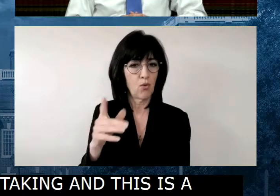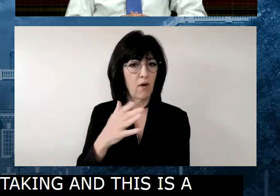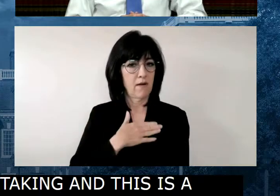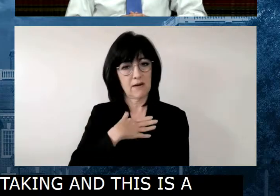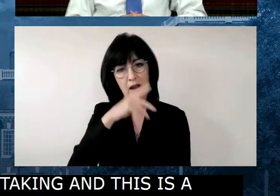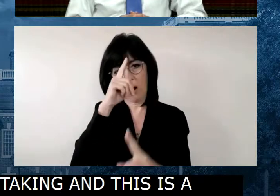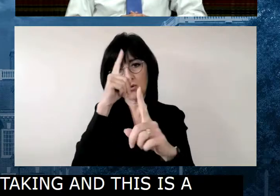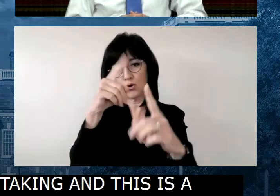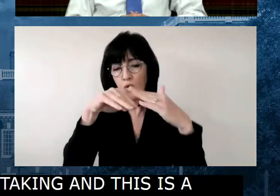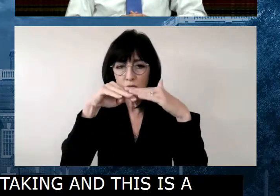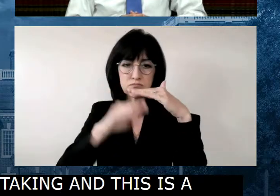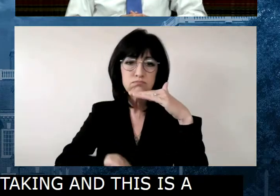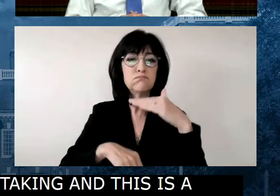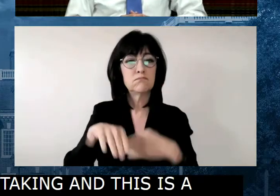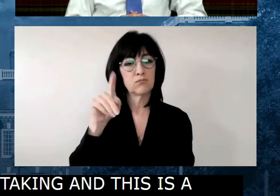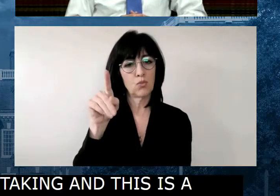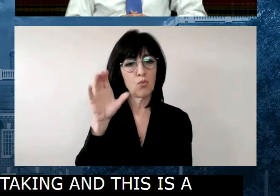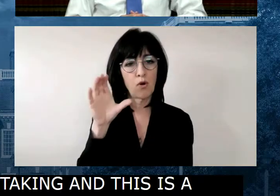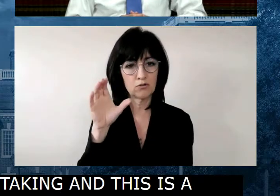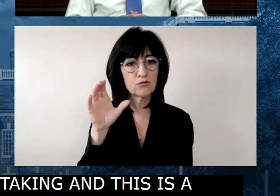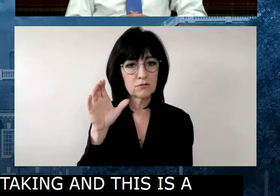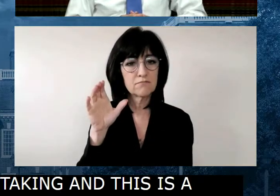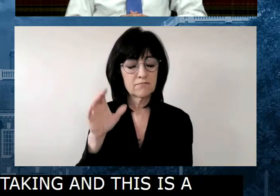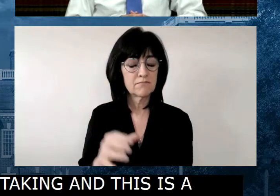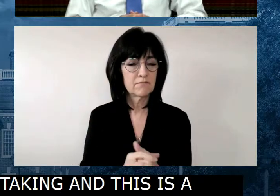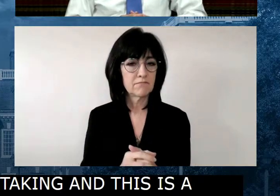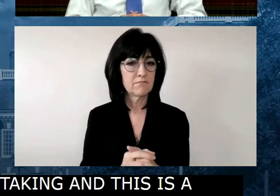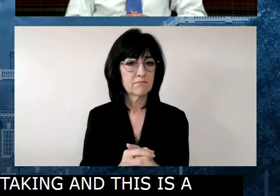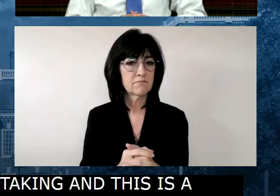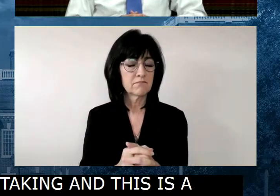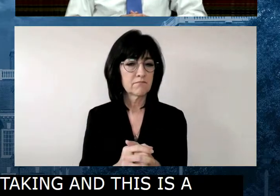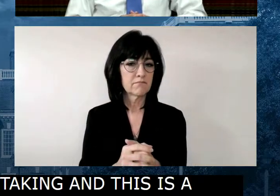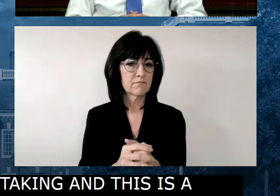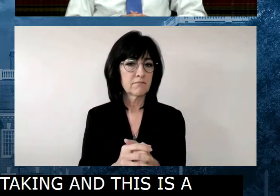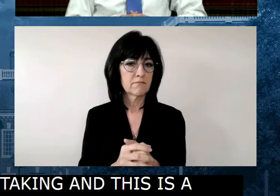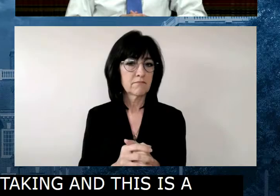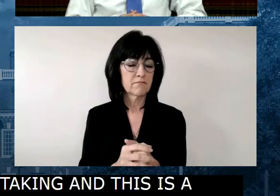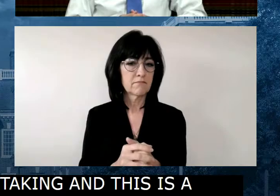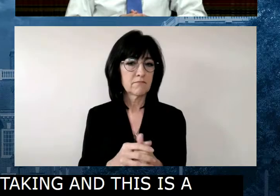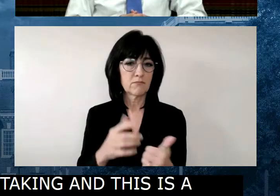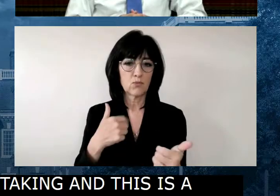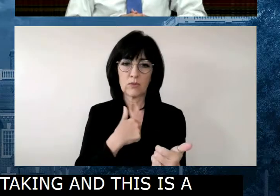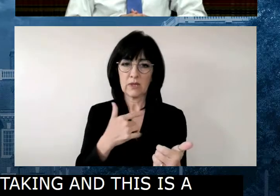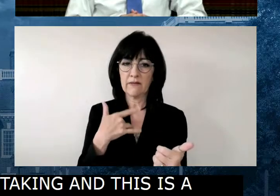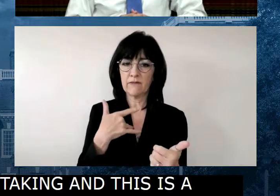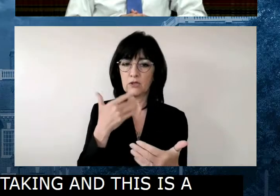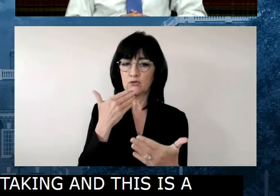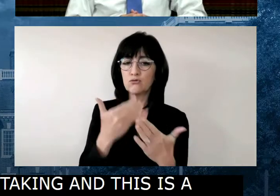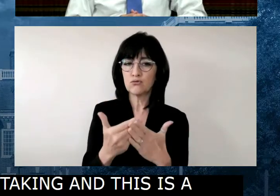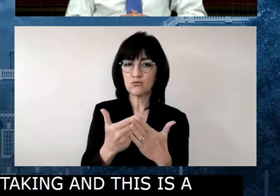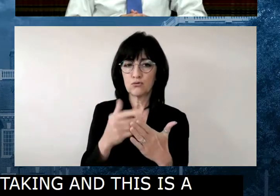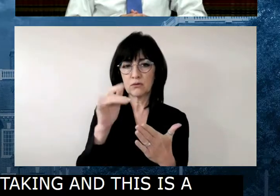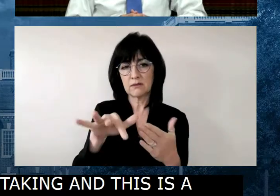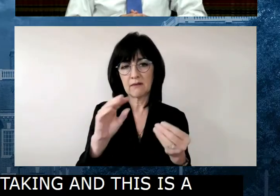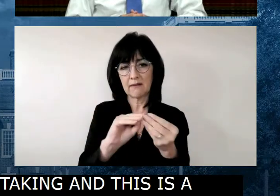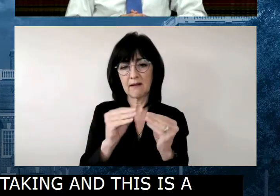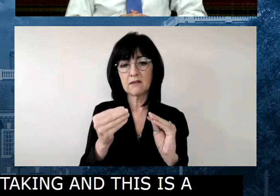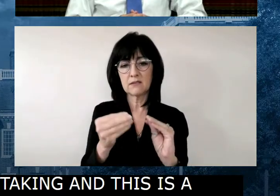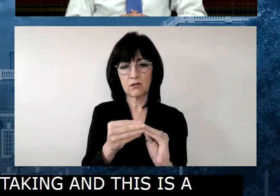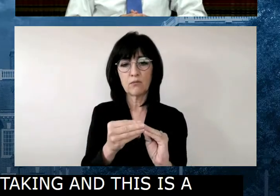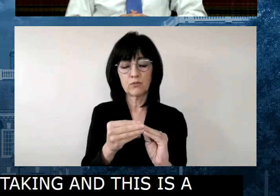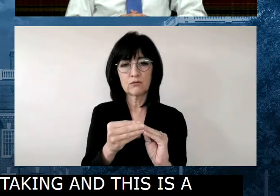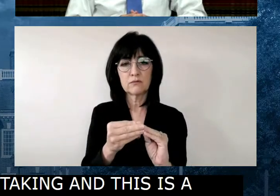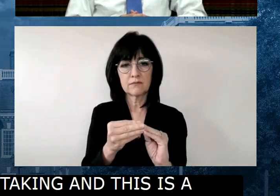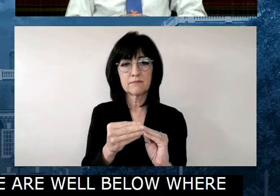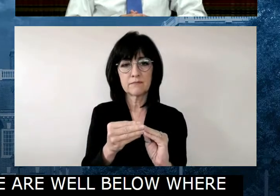at 51, we're well below 100, which is where we want to be, and close to the low point, which